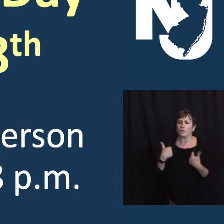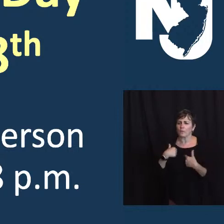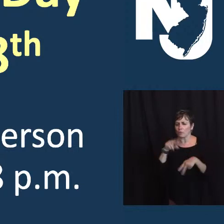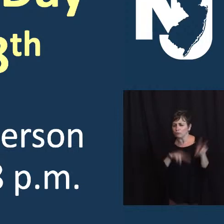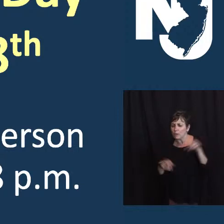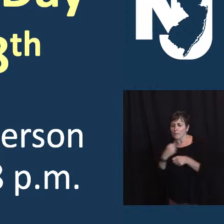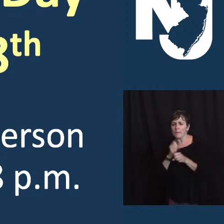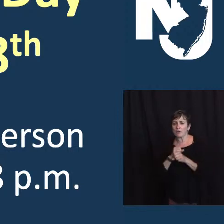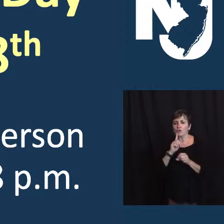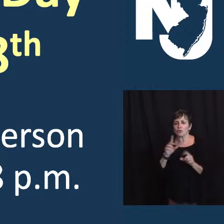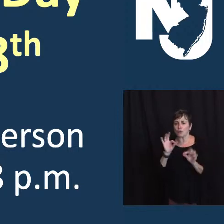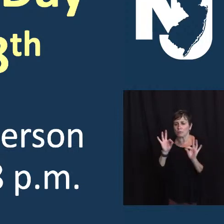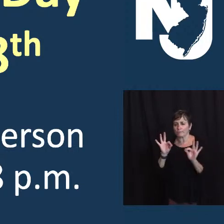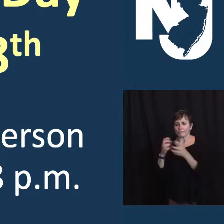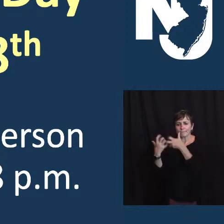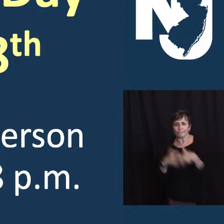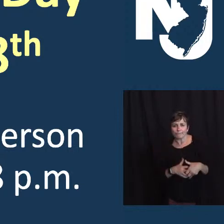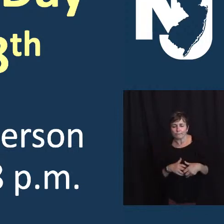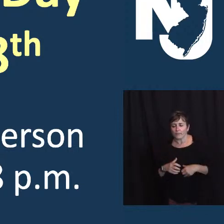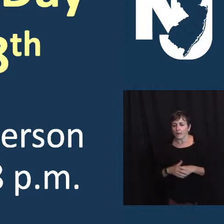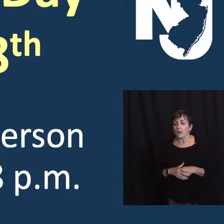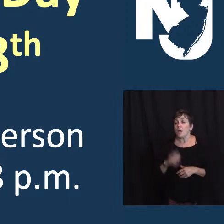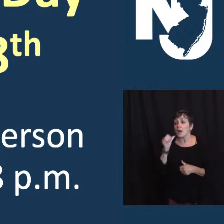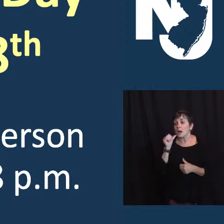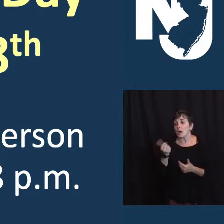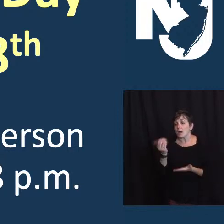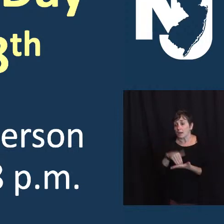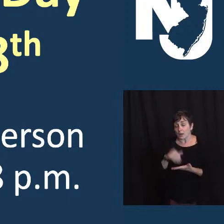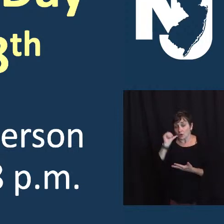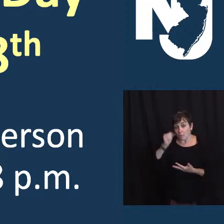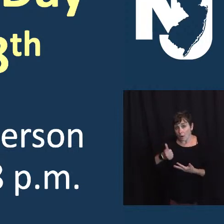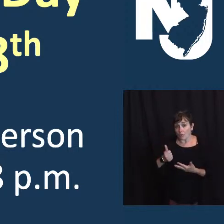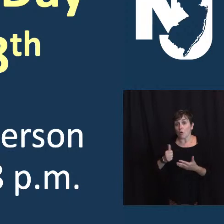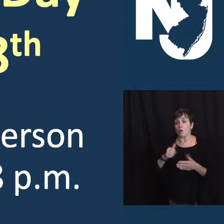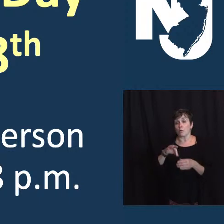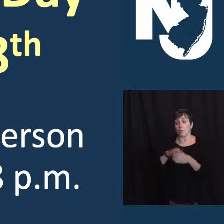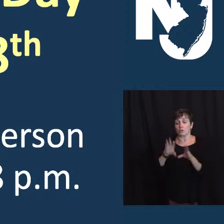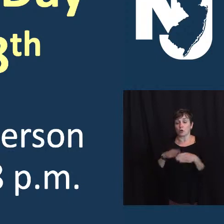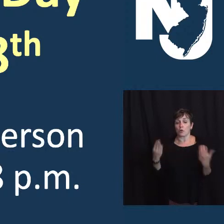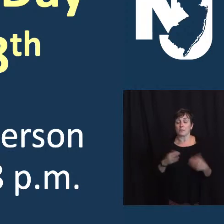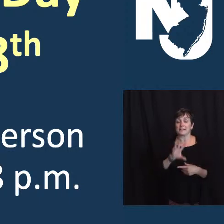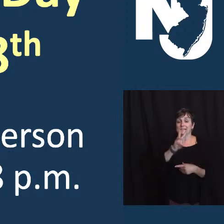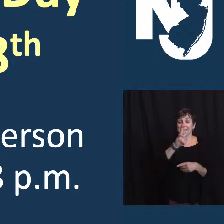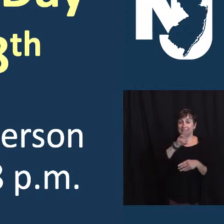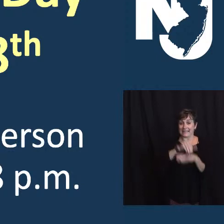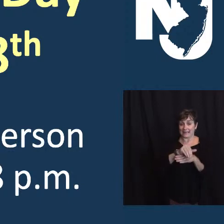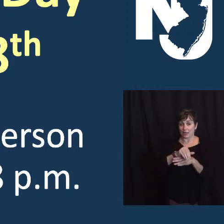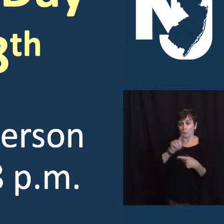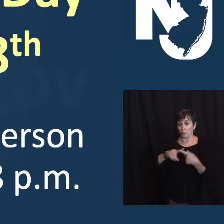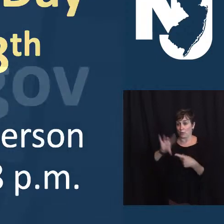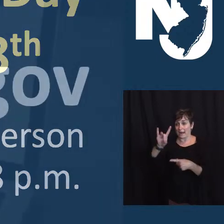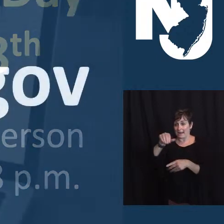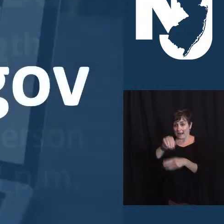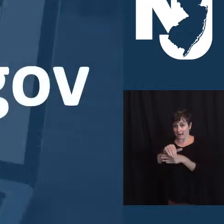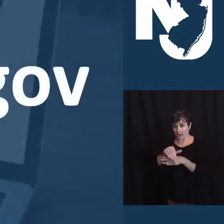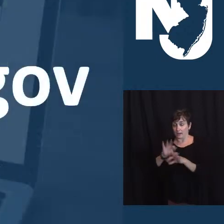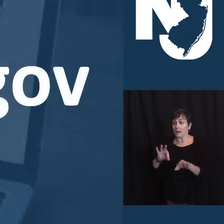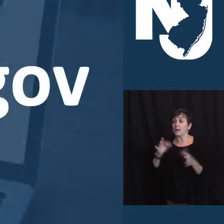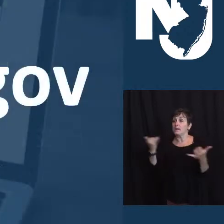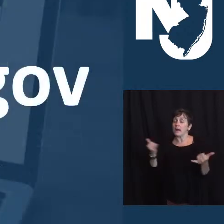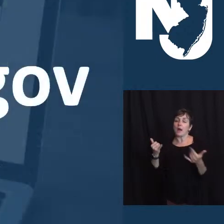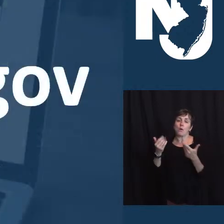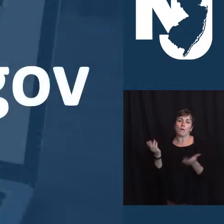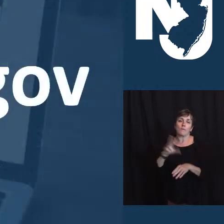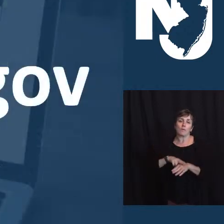election process. Again, the polls will be open tomorrow from 6 a.m. to 8 p.m. With that, please help me welcome the woman who needs